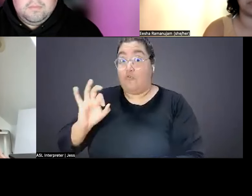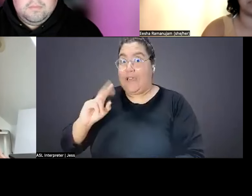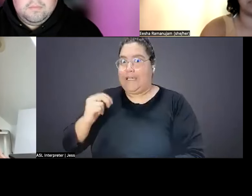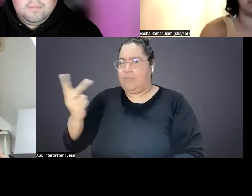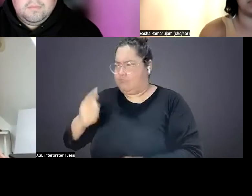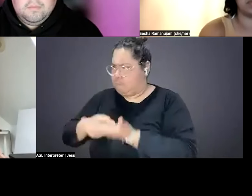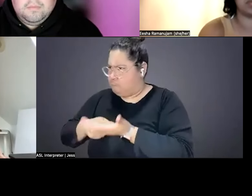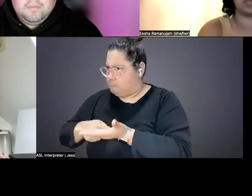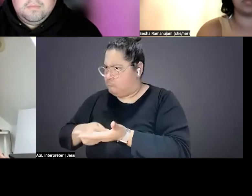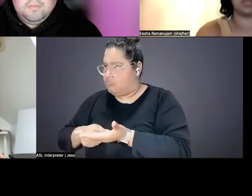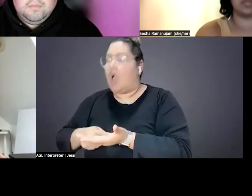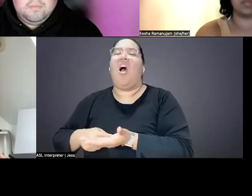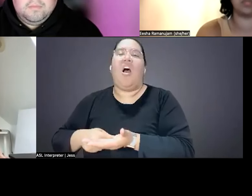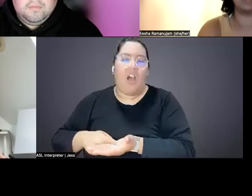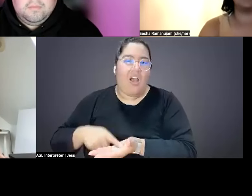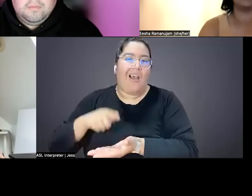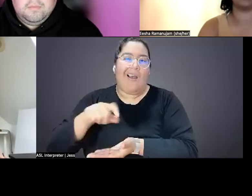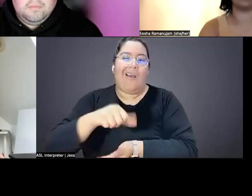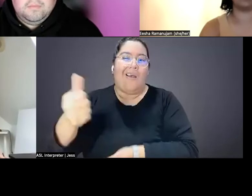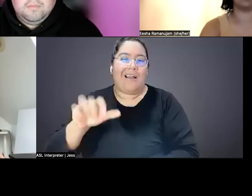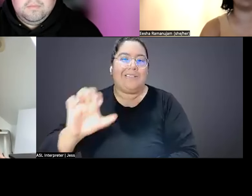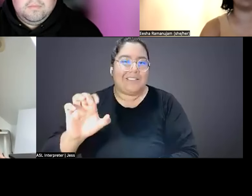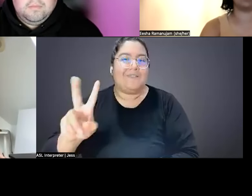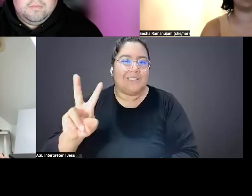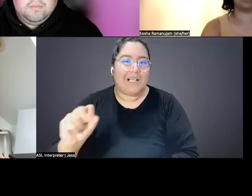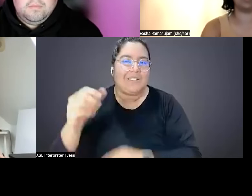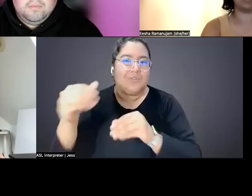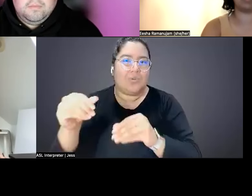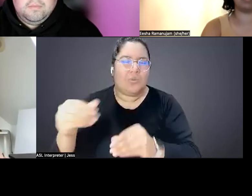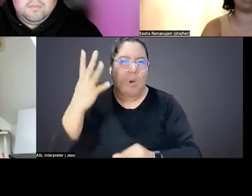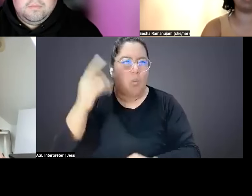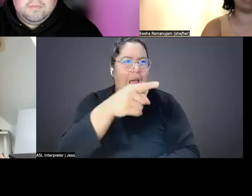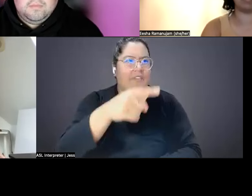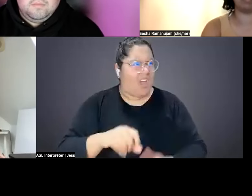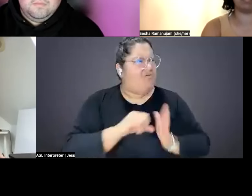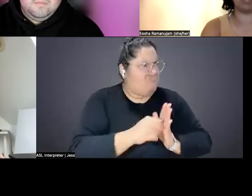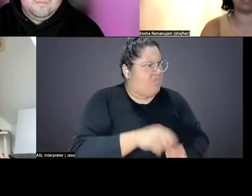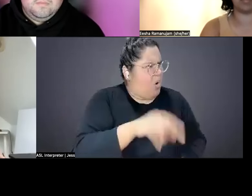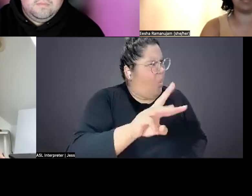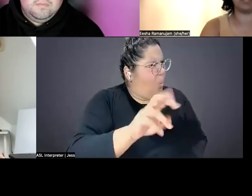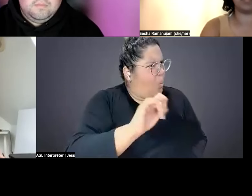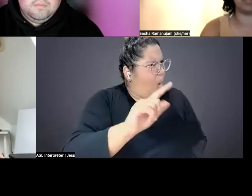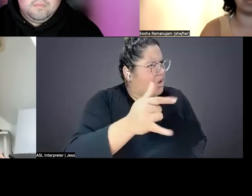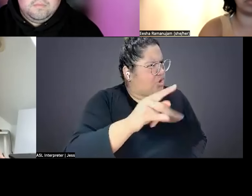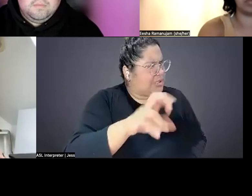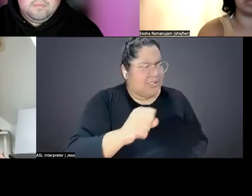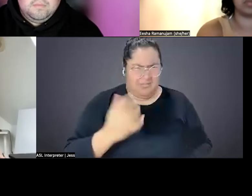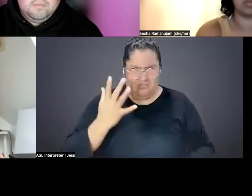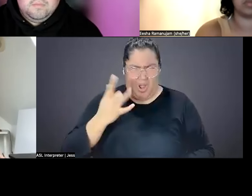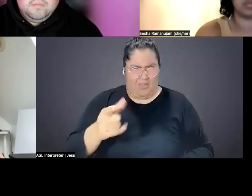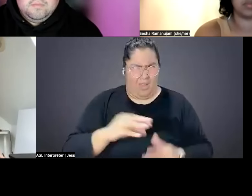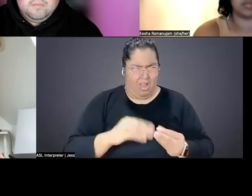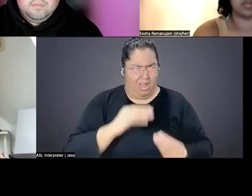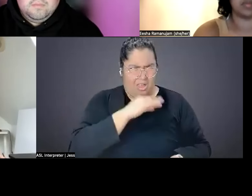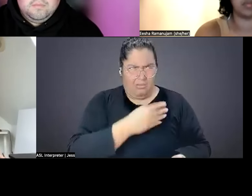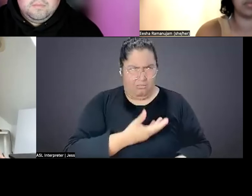I had a question of why people were so adamant about it being a Walgreens. And so looking into this narrative